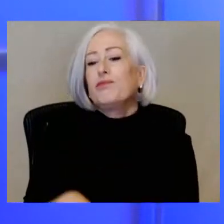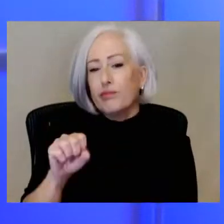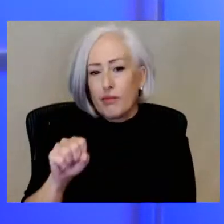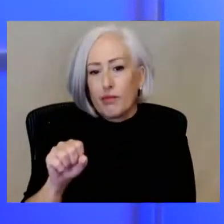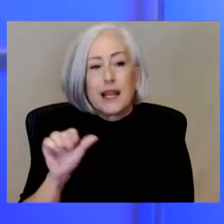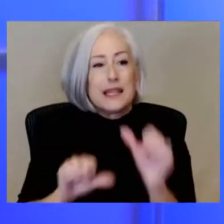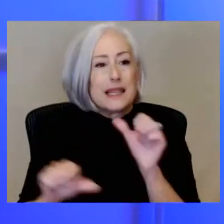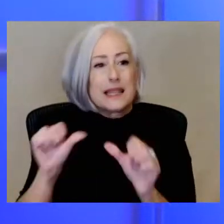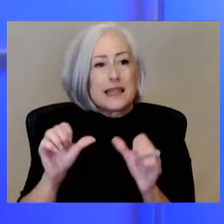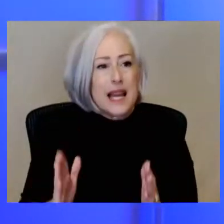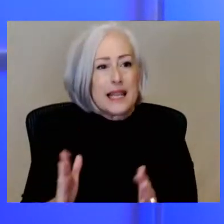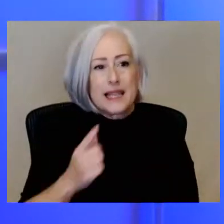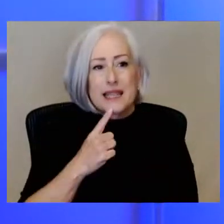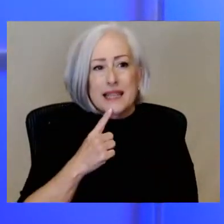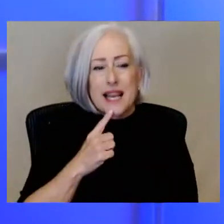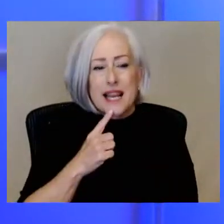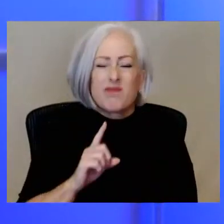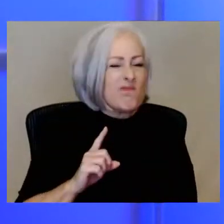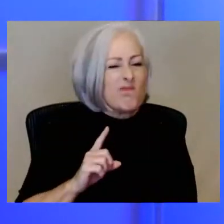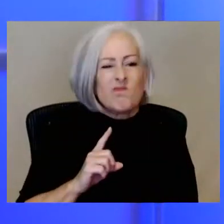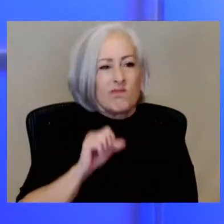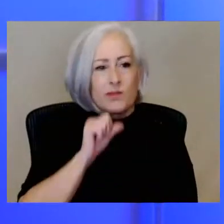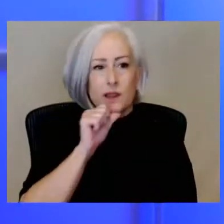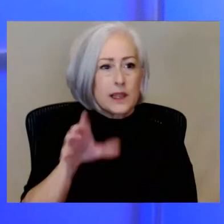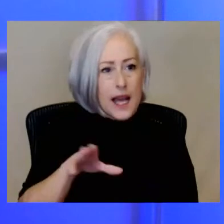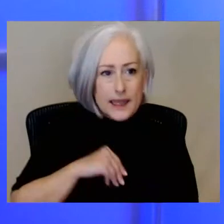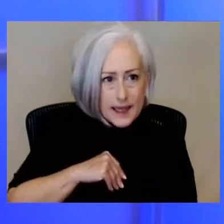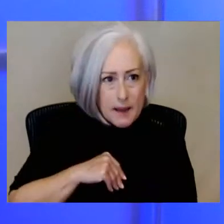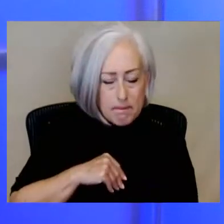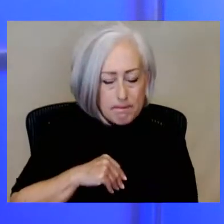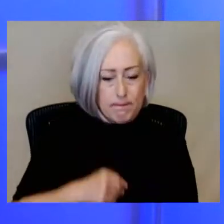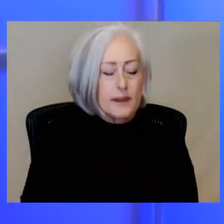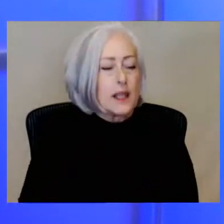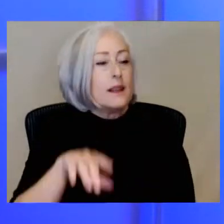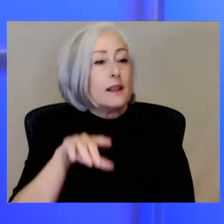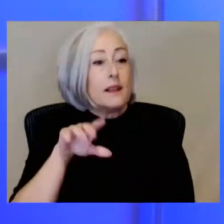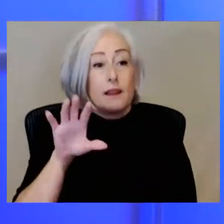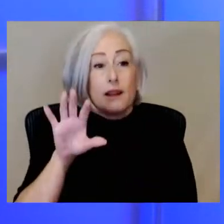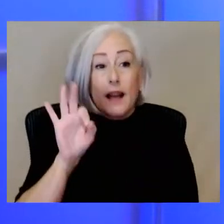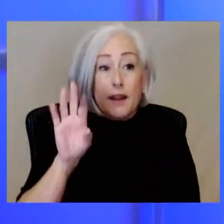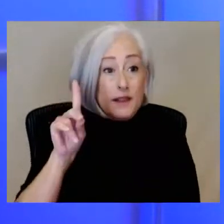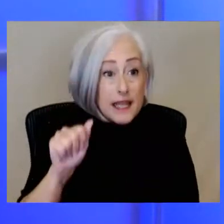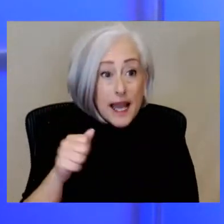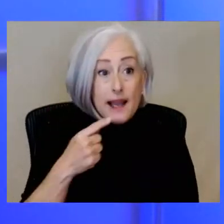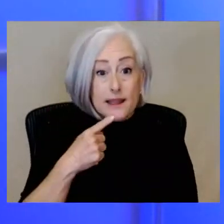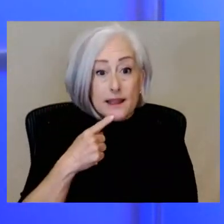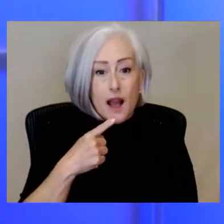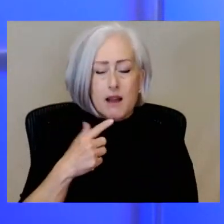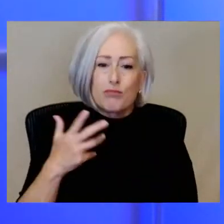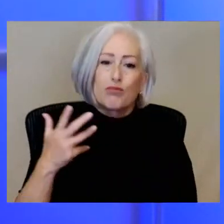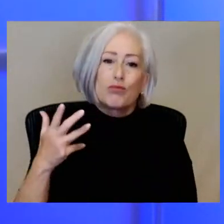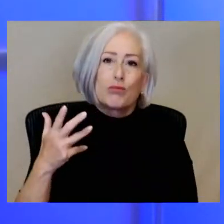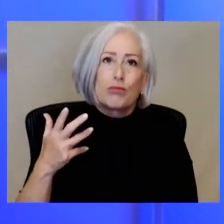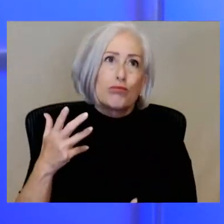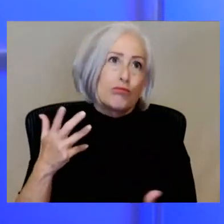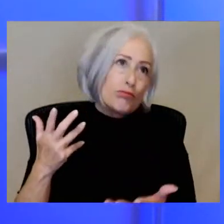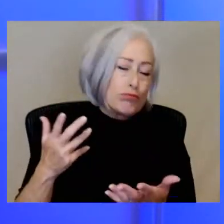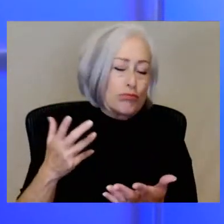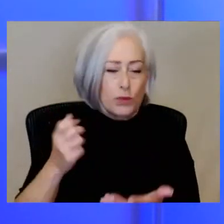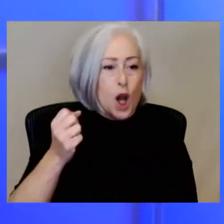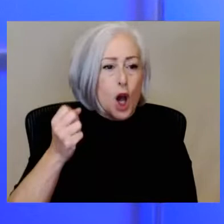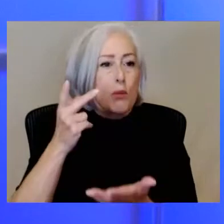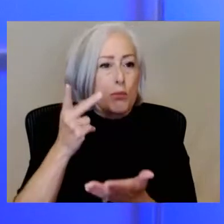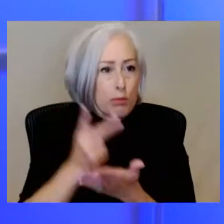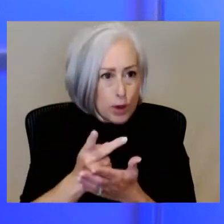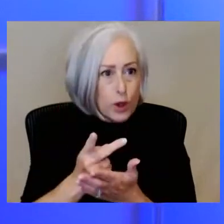didn't buy it, and the FDA said, we think it's, they actually approved it on an accelerated